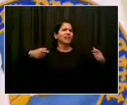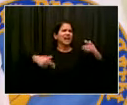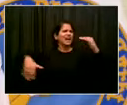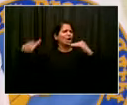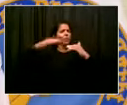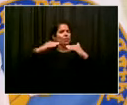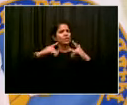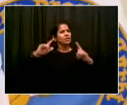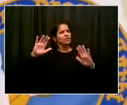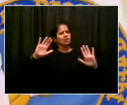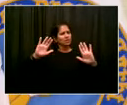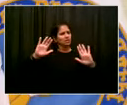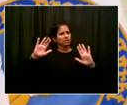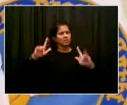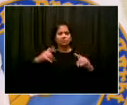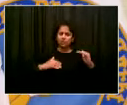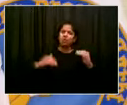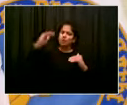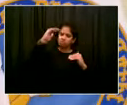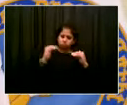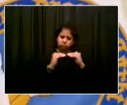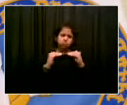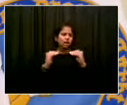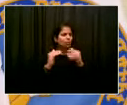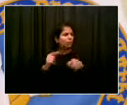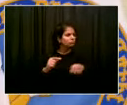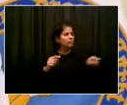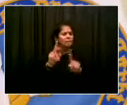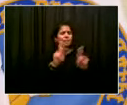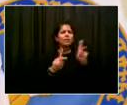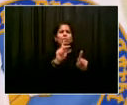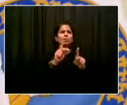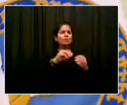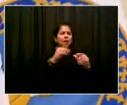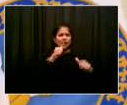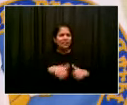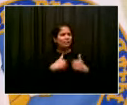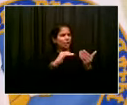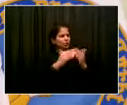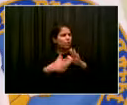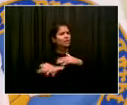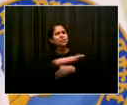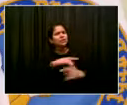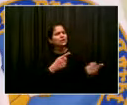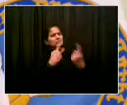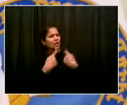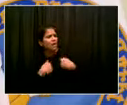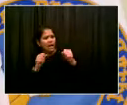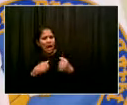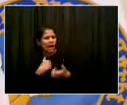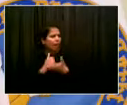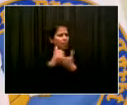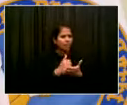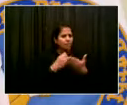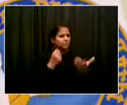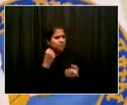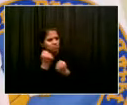team effort. Clergy, CMS teams, non-for-profit, government,